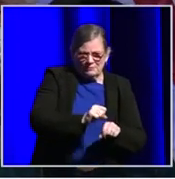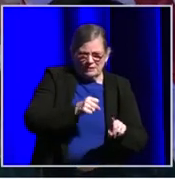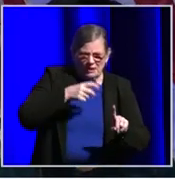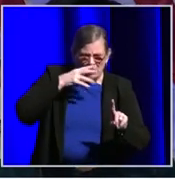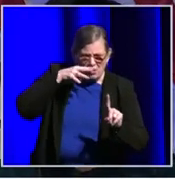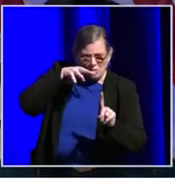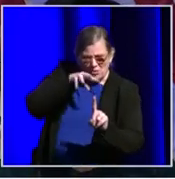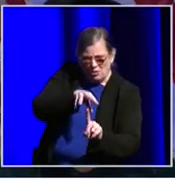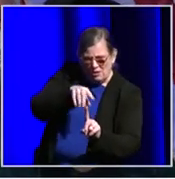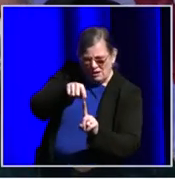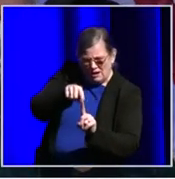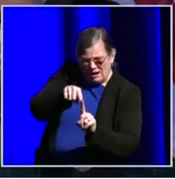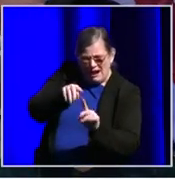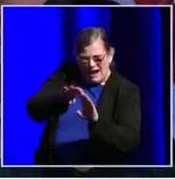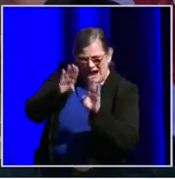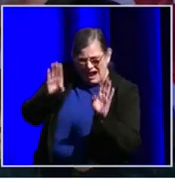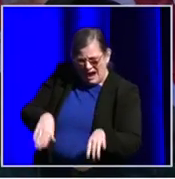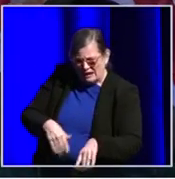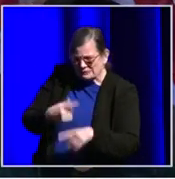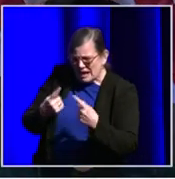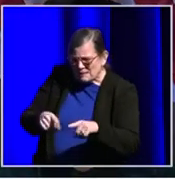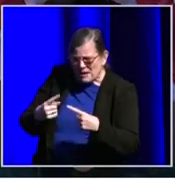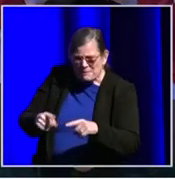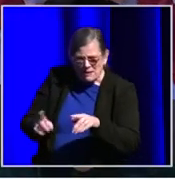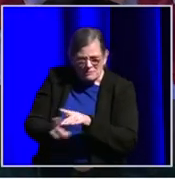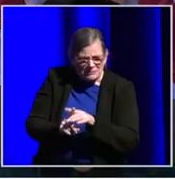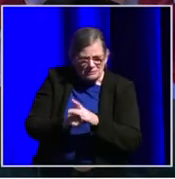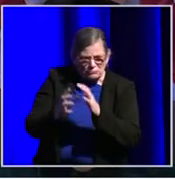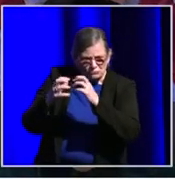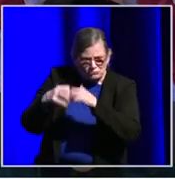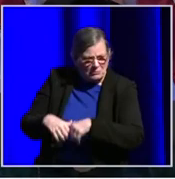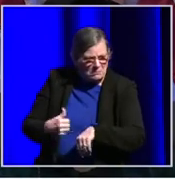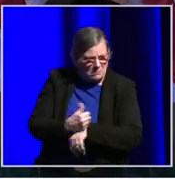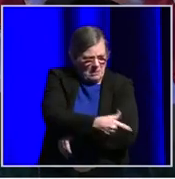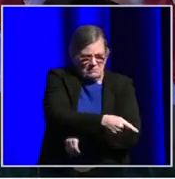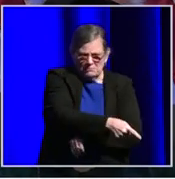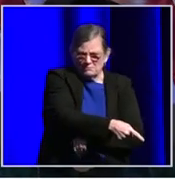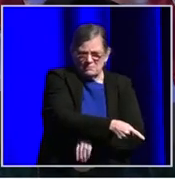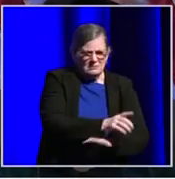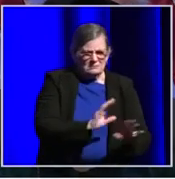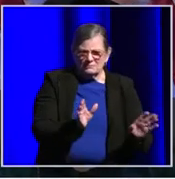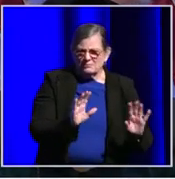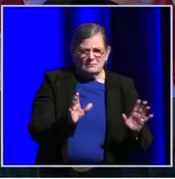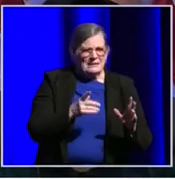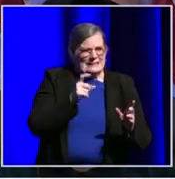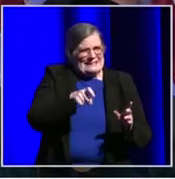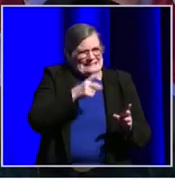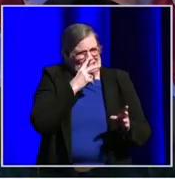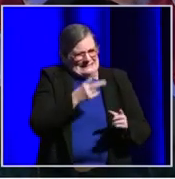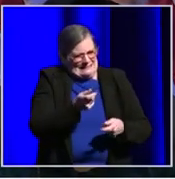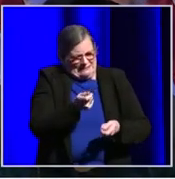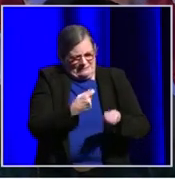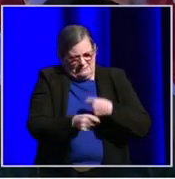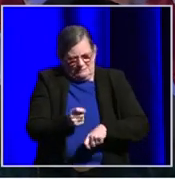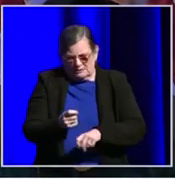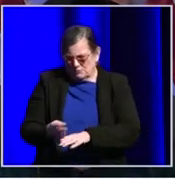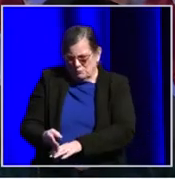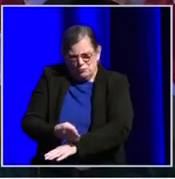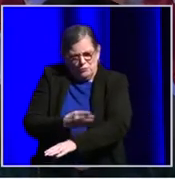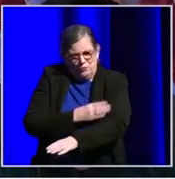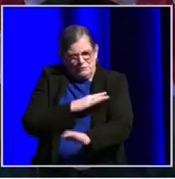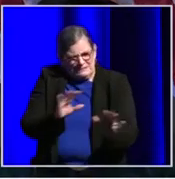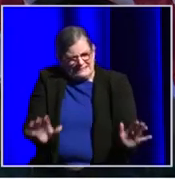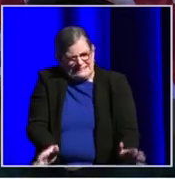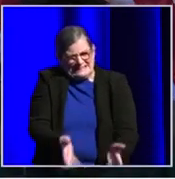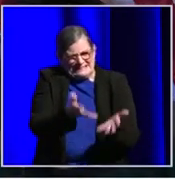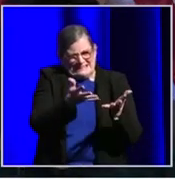people blamed her. I'm confident we will see change and improvement because access to housing is key to maintaining a